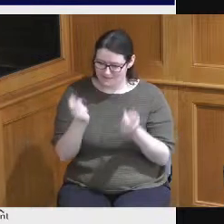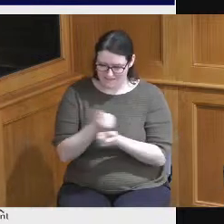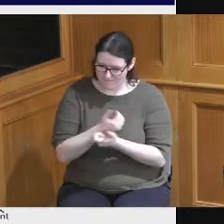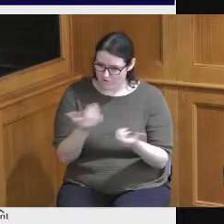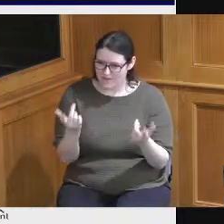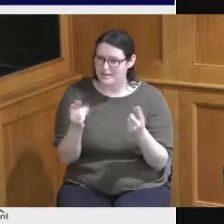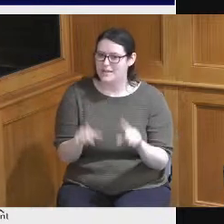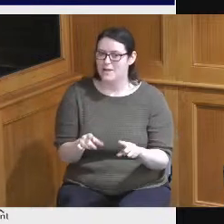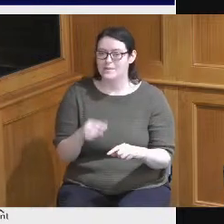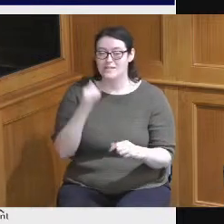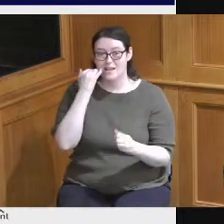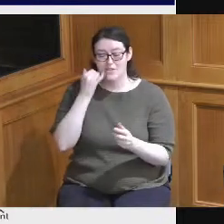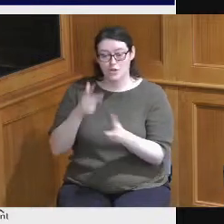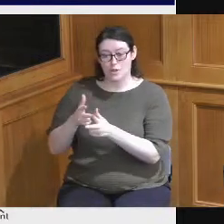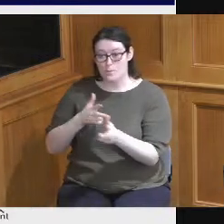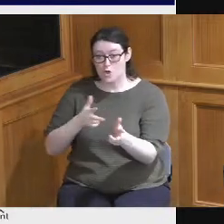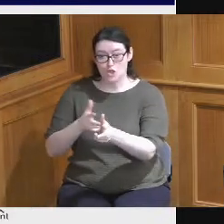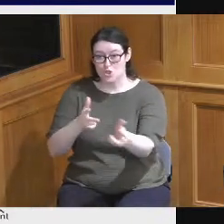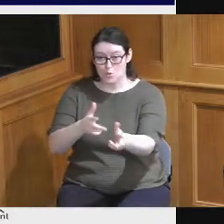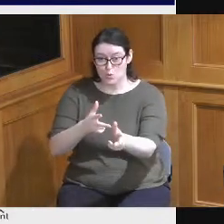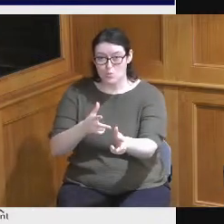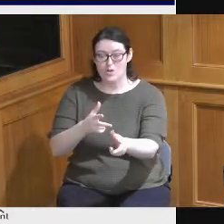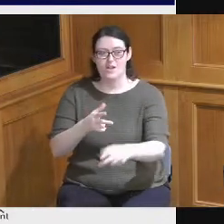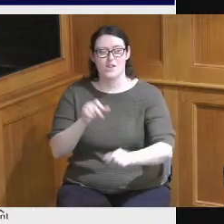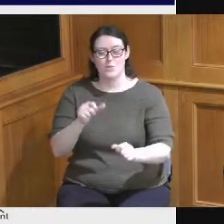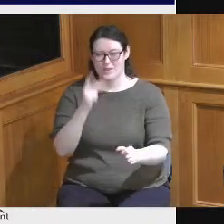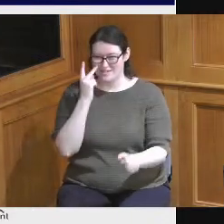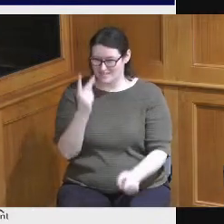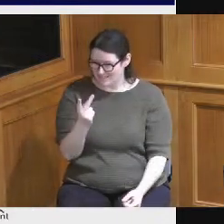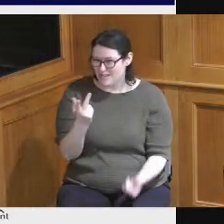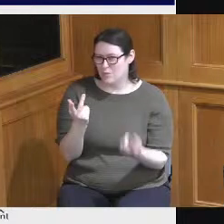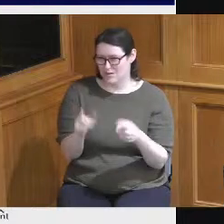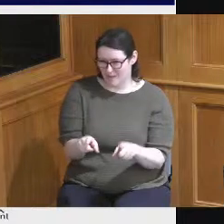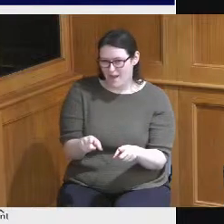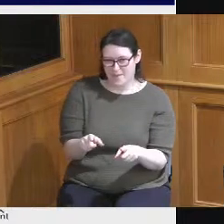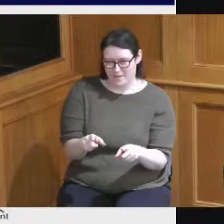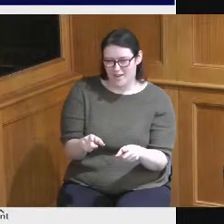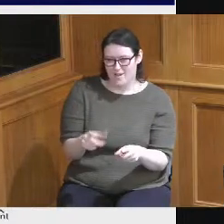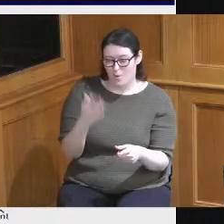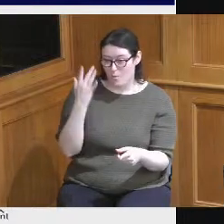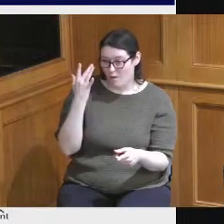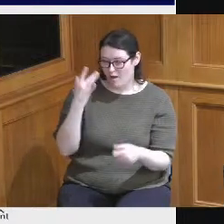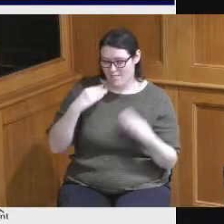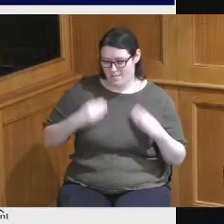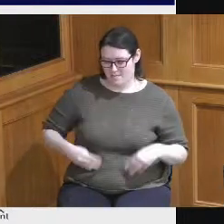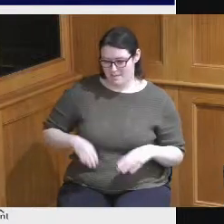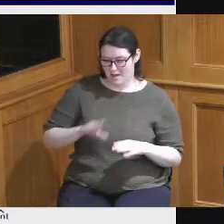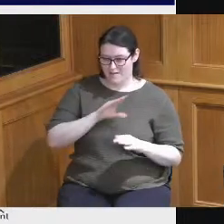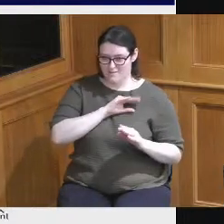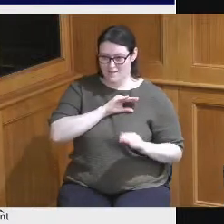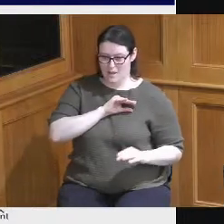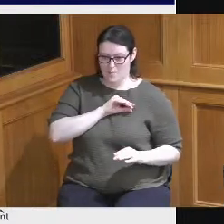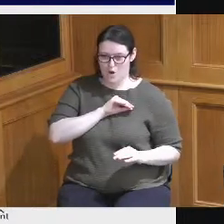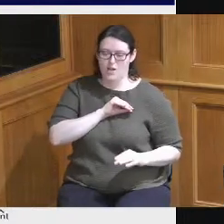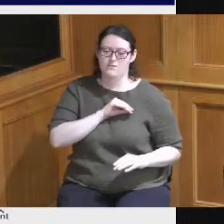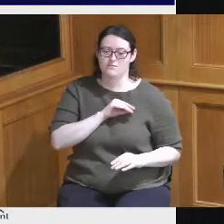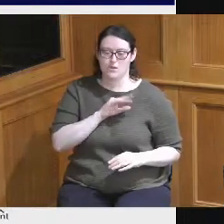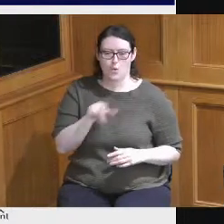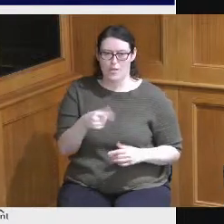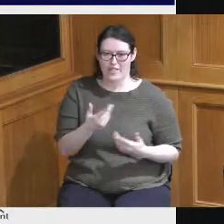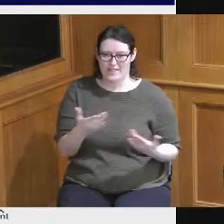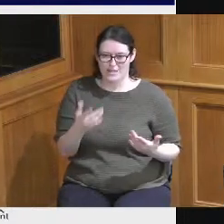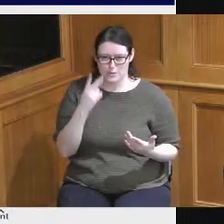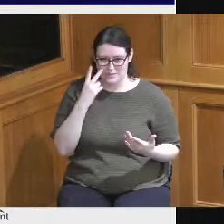If there's a pursuit, you're going to be able to see what's going on, because the body cameras, the only thing you're going to see is